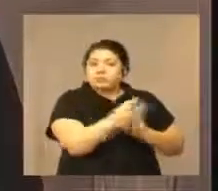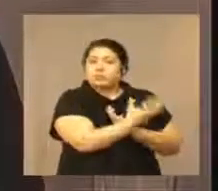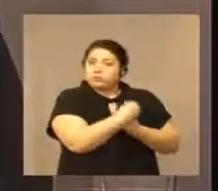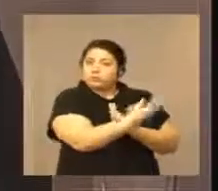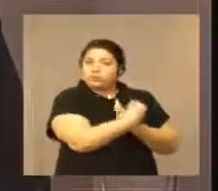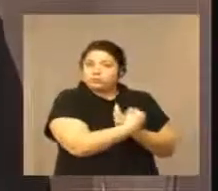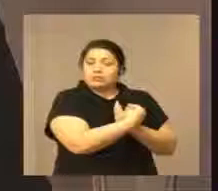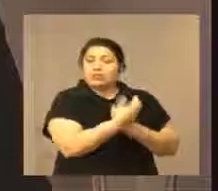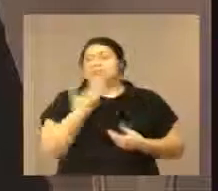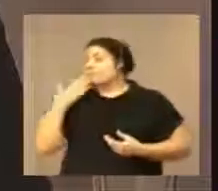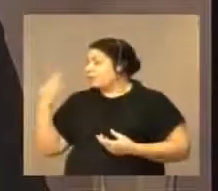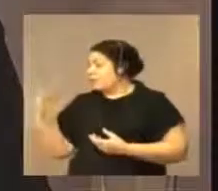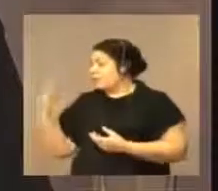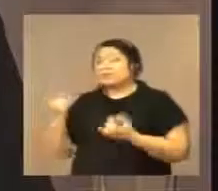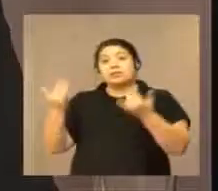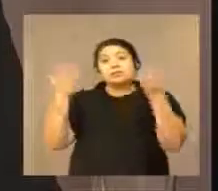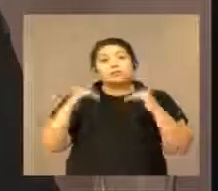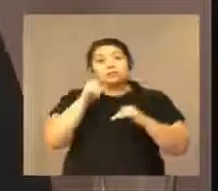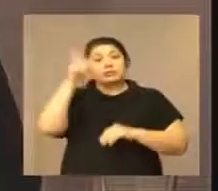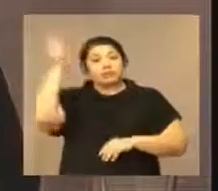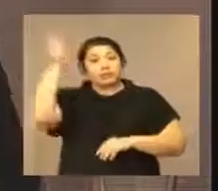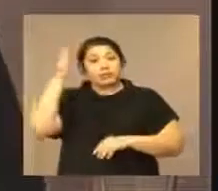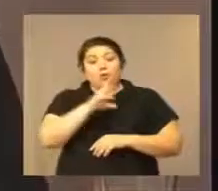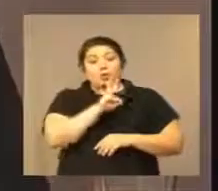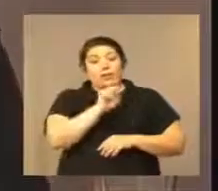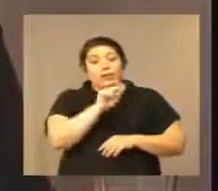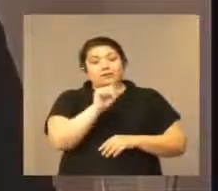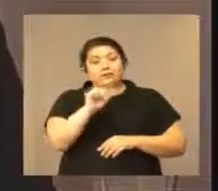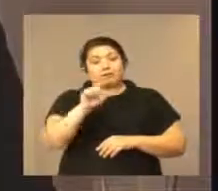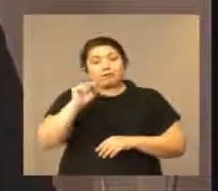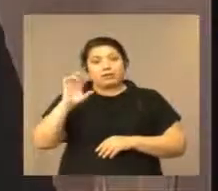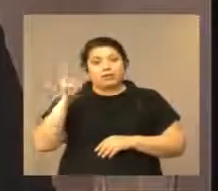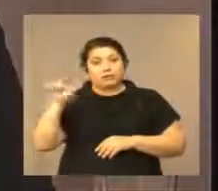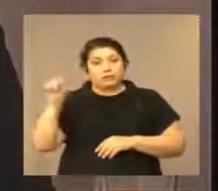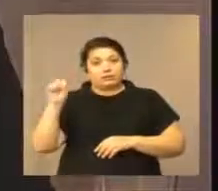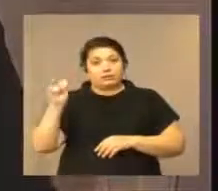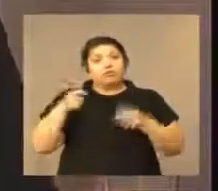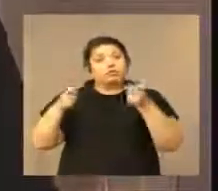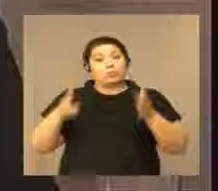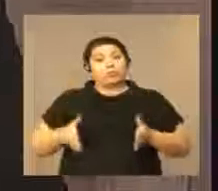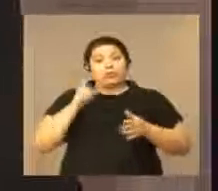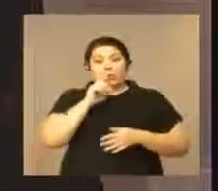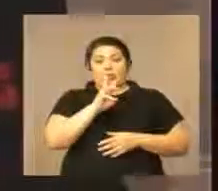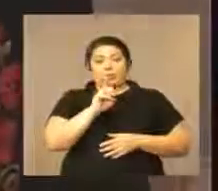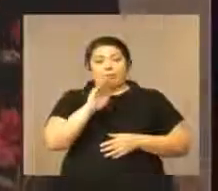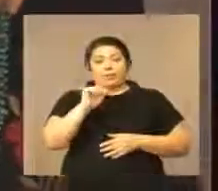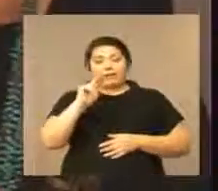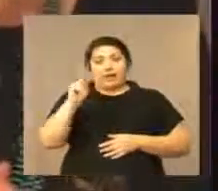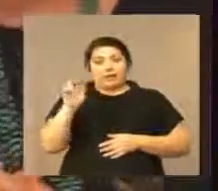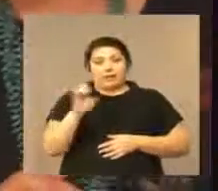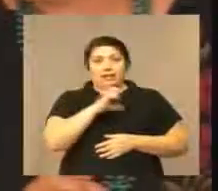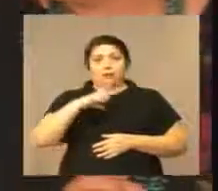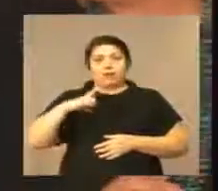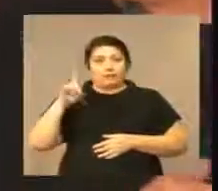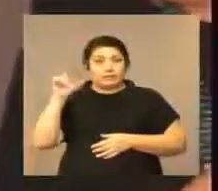Now I'm going to go on to our next speaker, who is Mr. Wendell Nicholas, and he's chairperson of the Wabanaki Council on